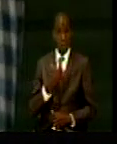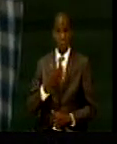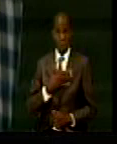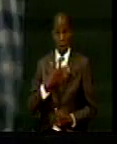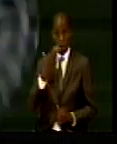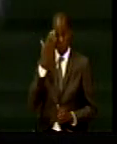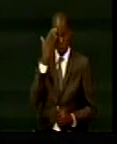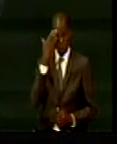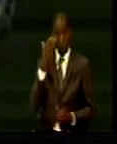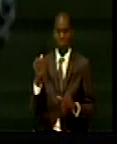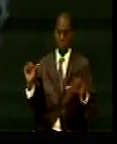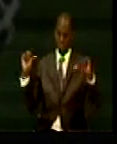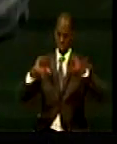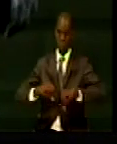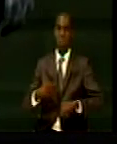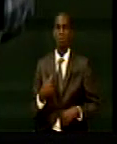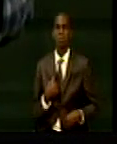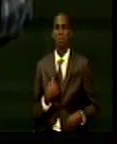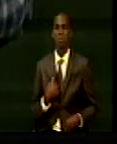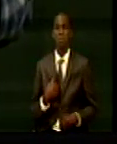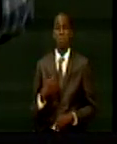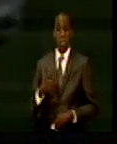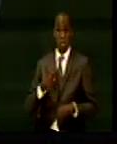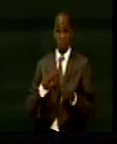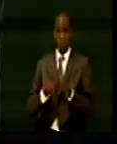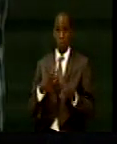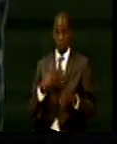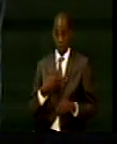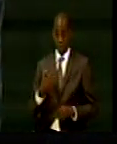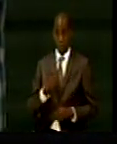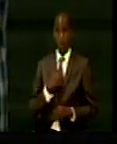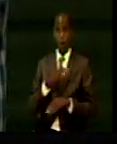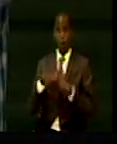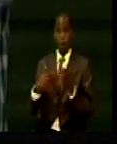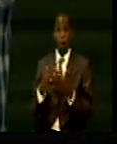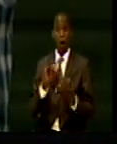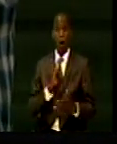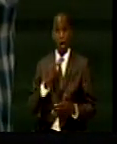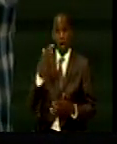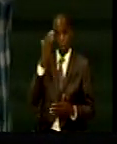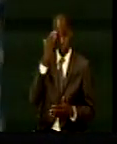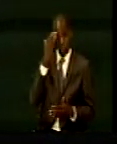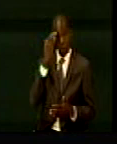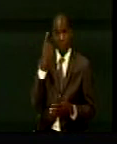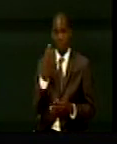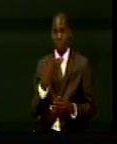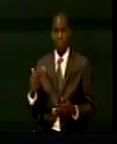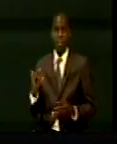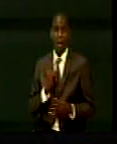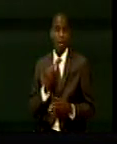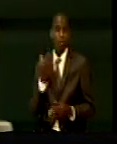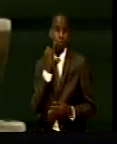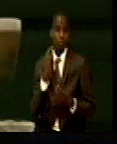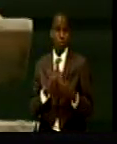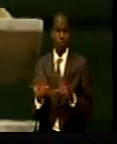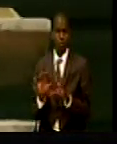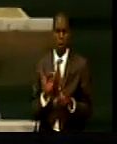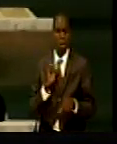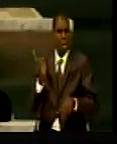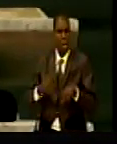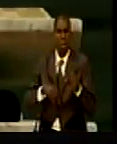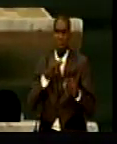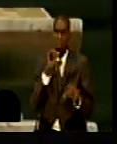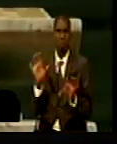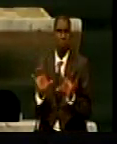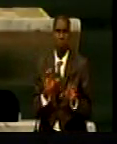me. And even myself, all that I know, the things I ought to do, I cannot do them who